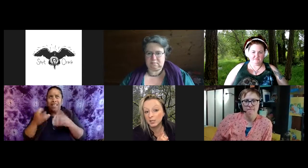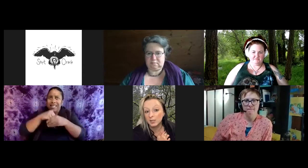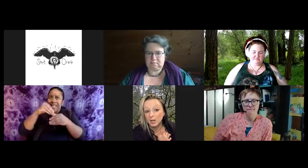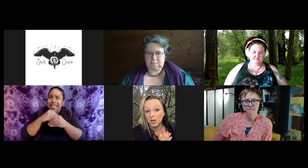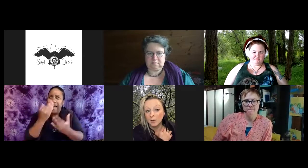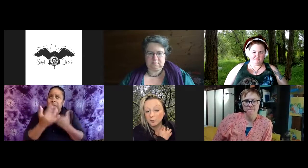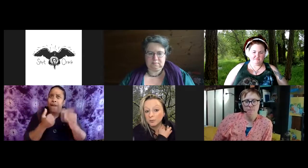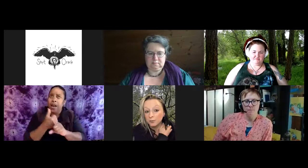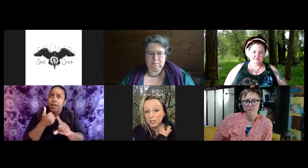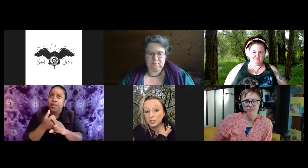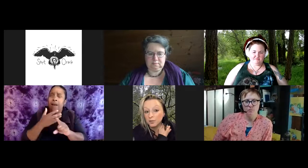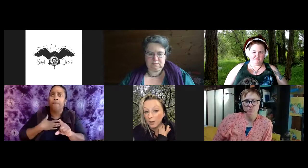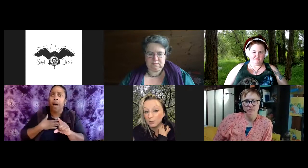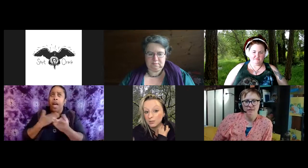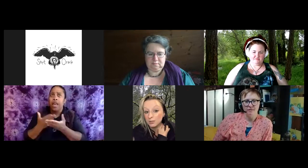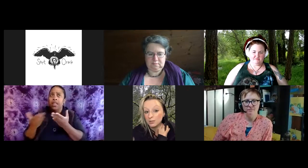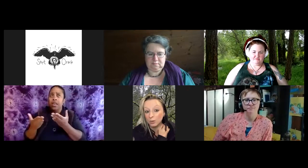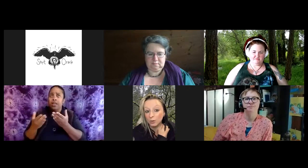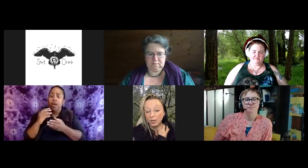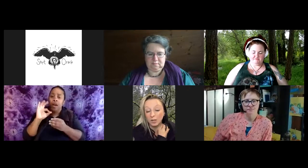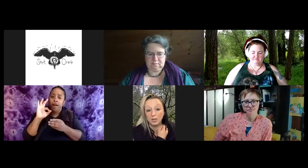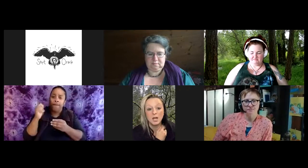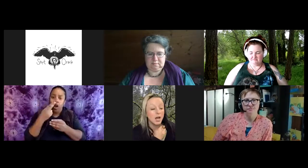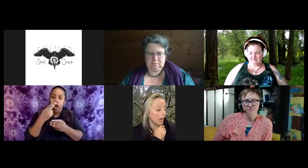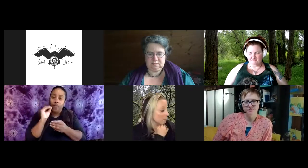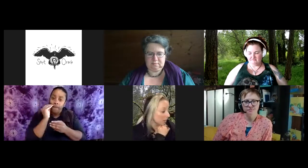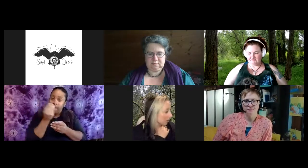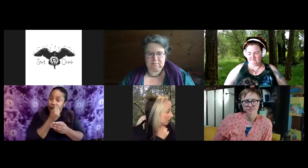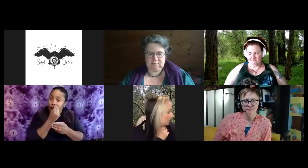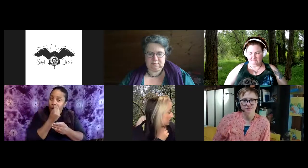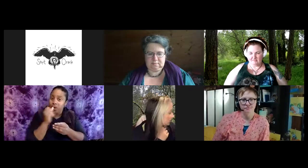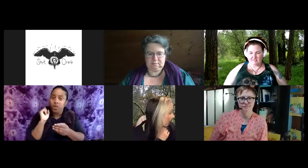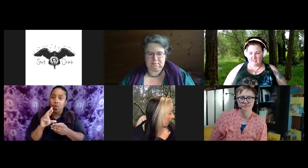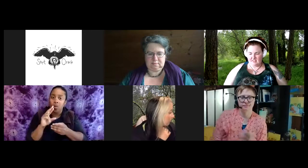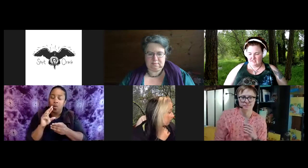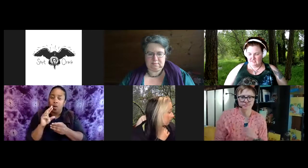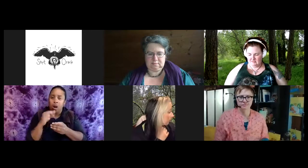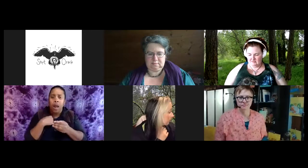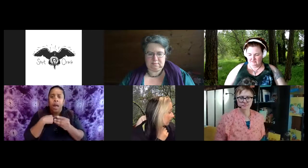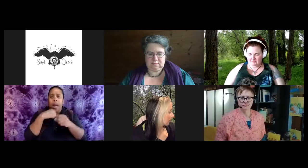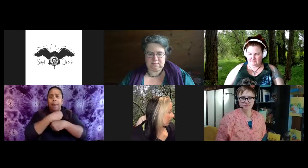usually fresh flowers, or I make these